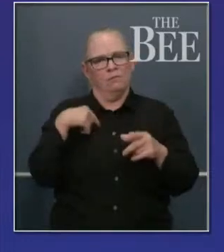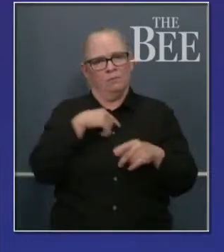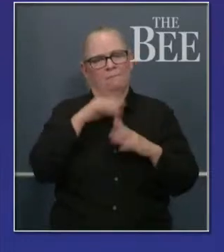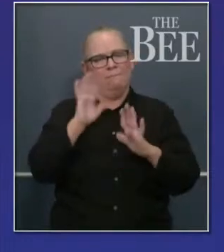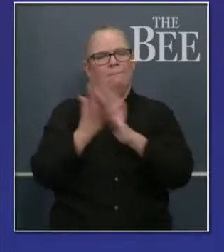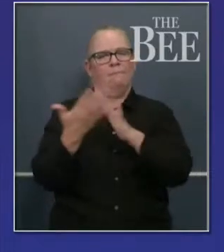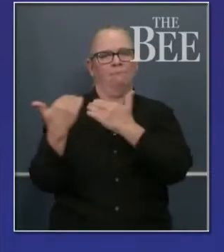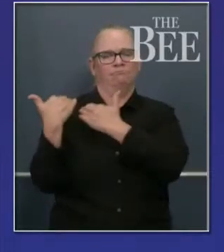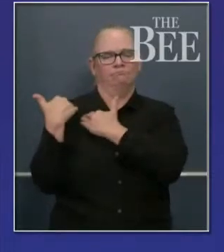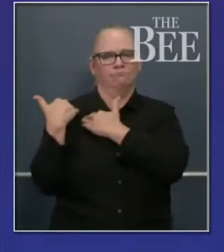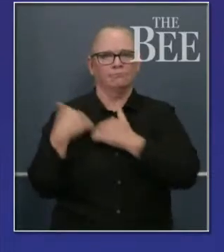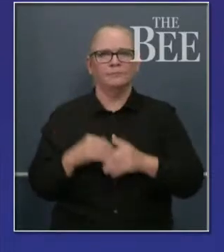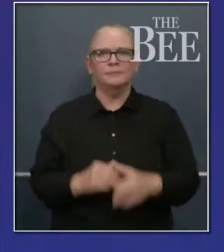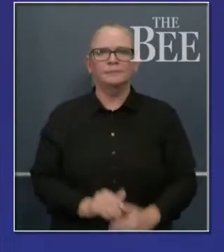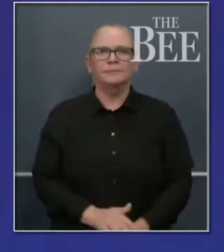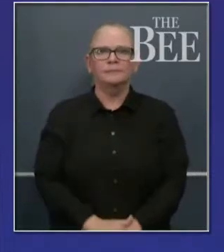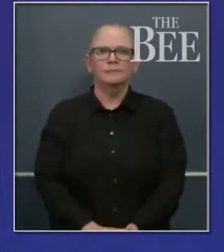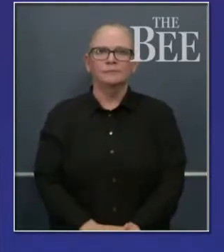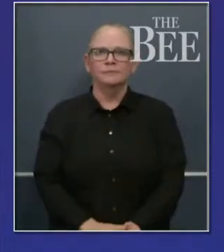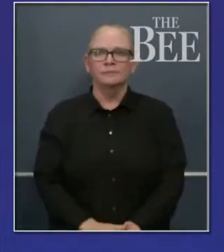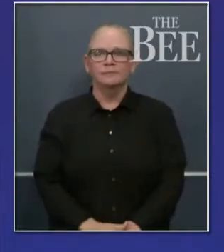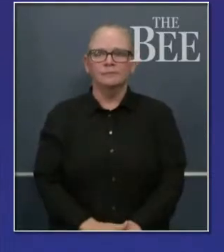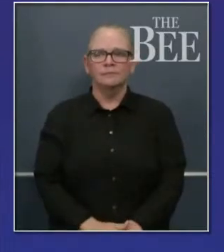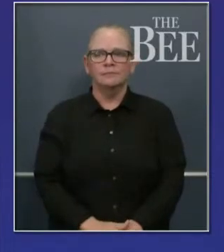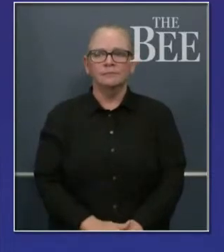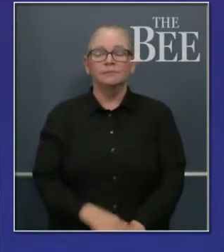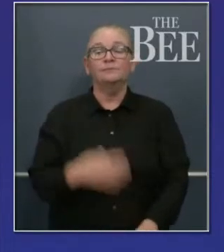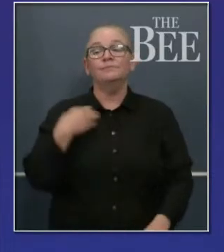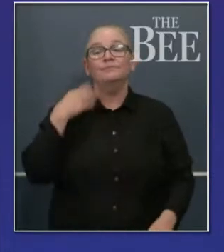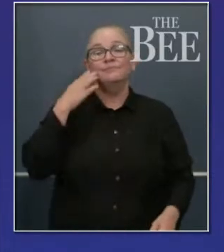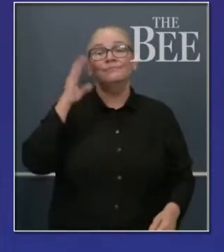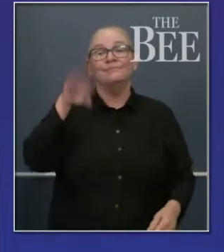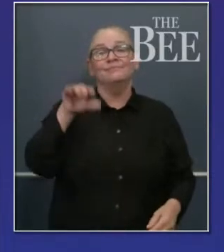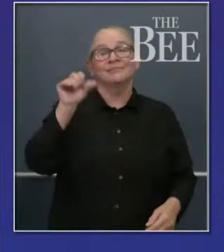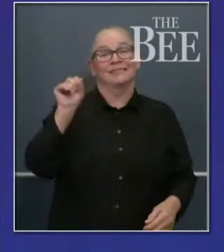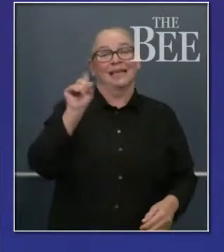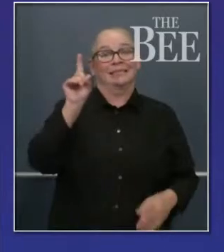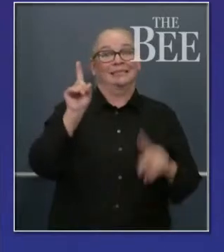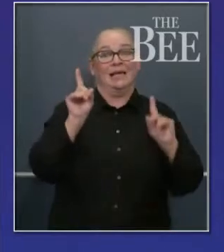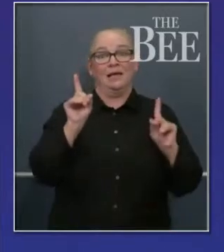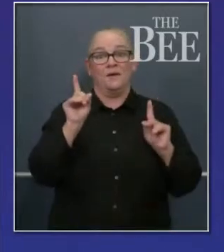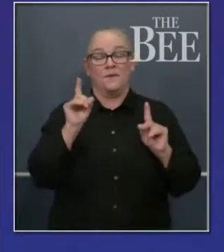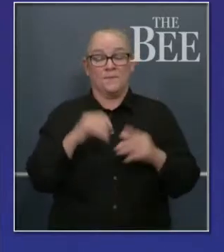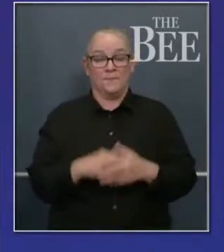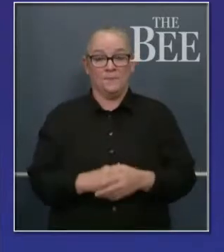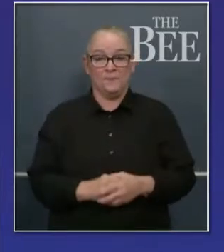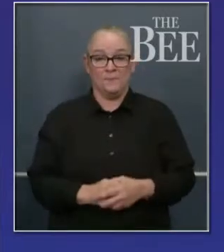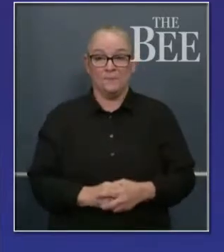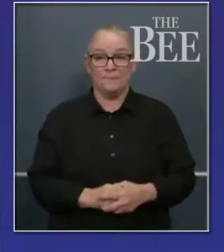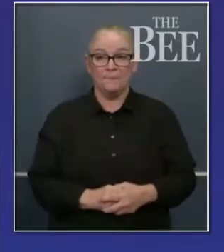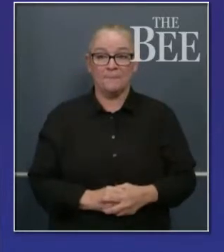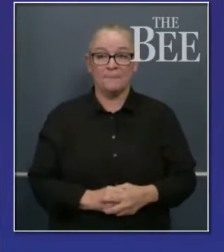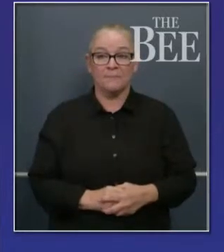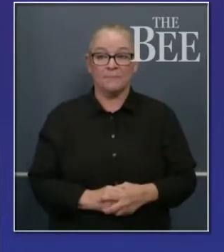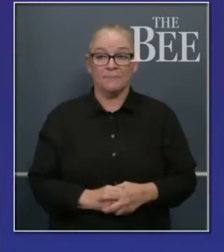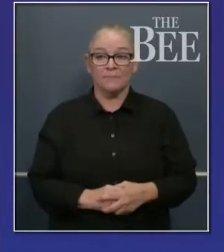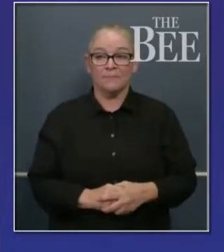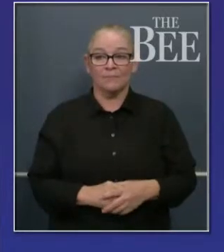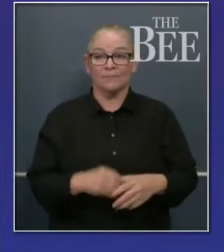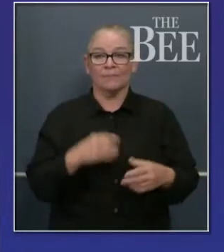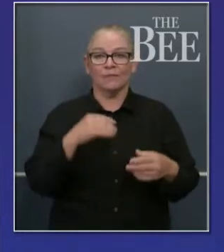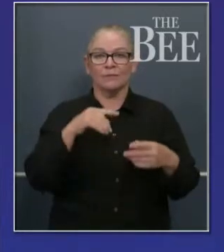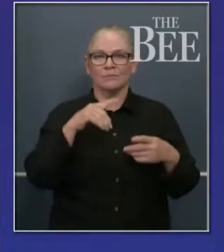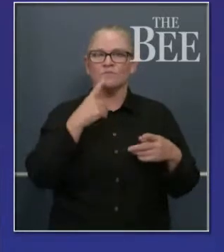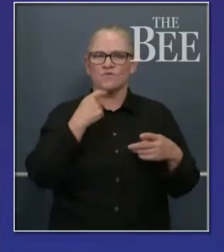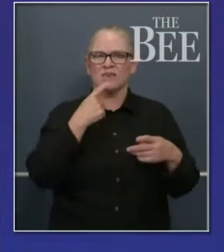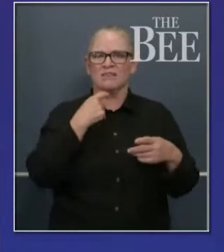deal of conversation about San Diego County, large county that moved to red fairly quickly